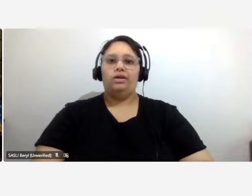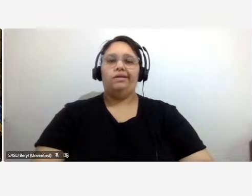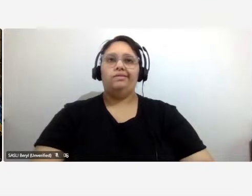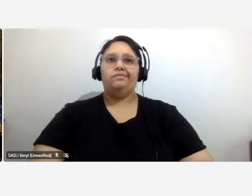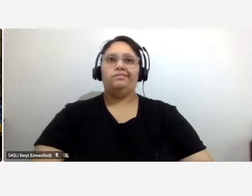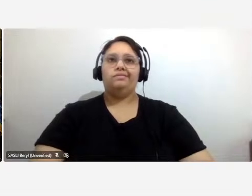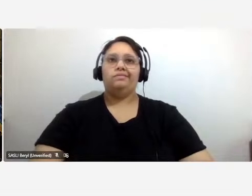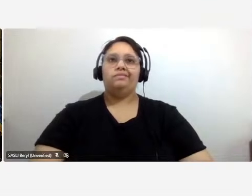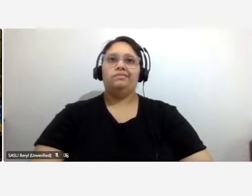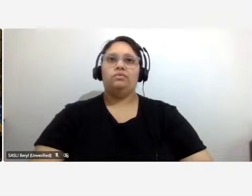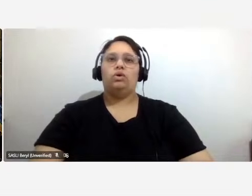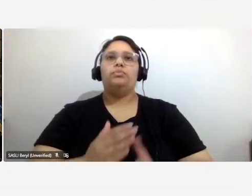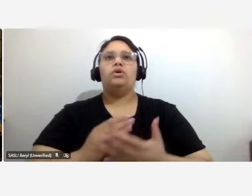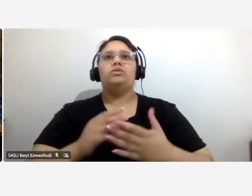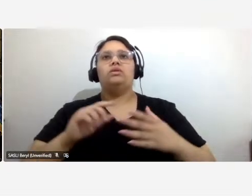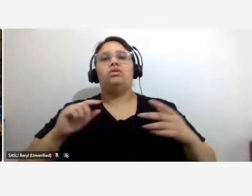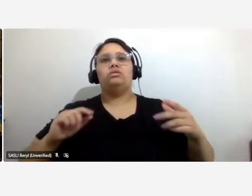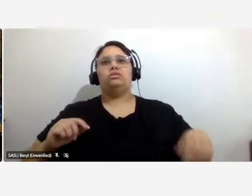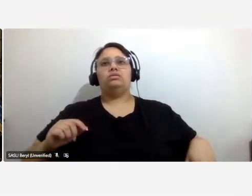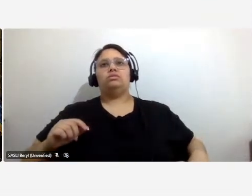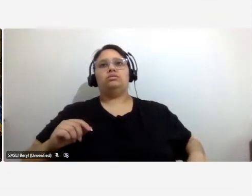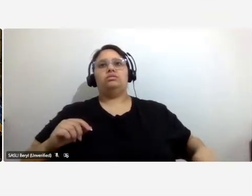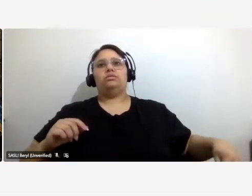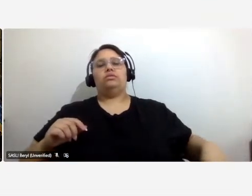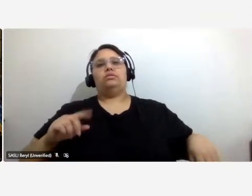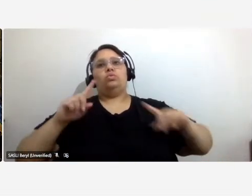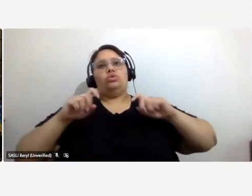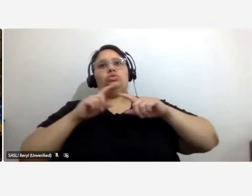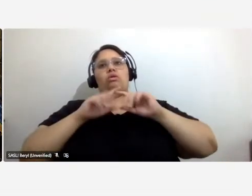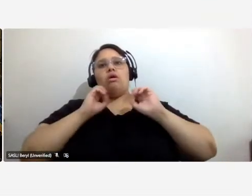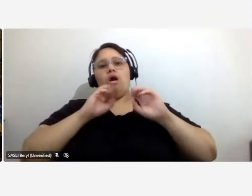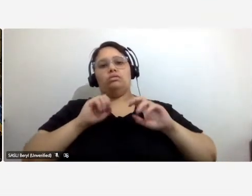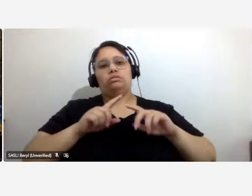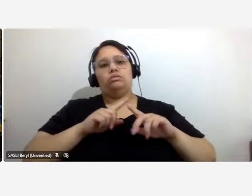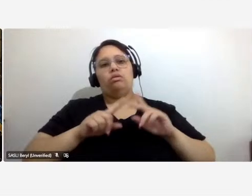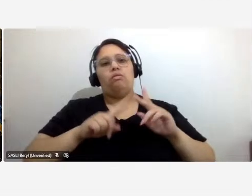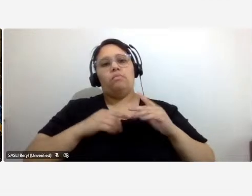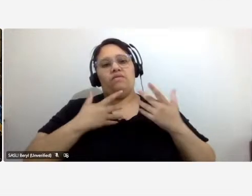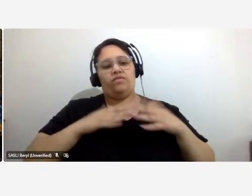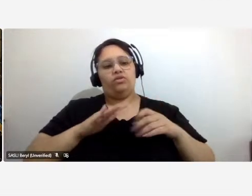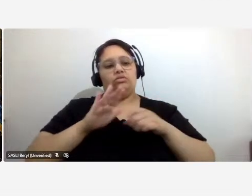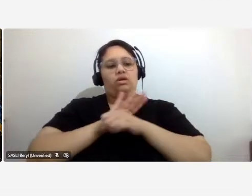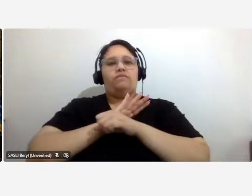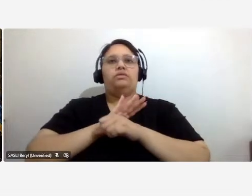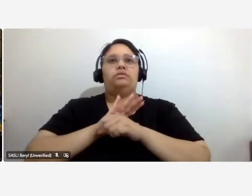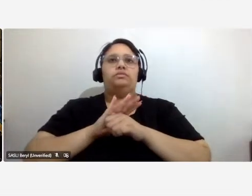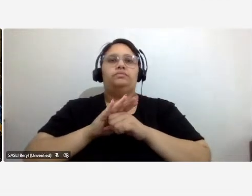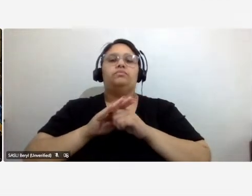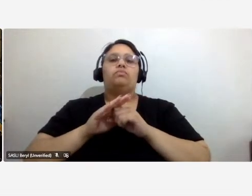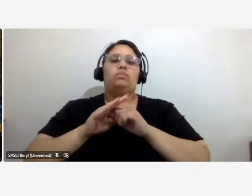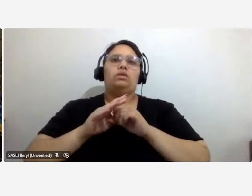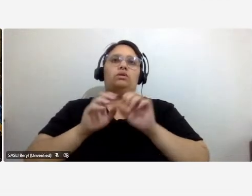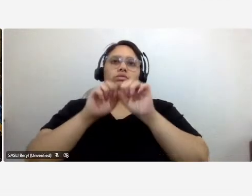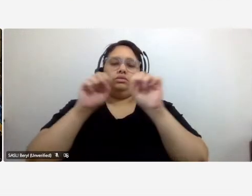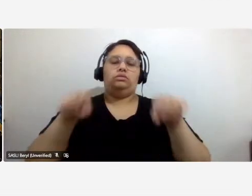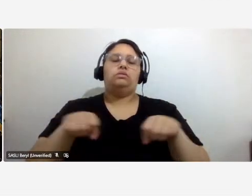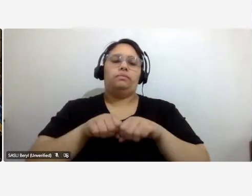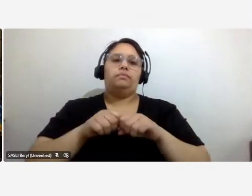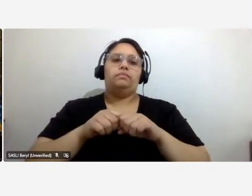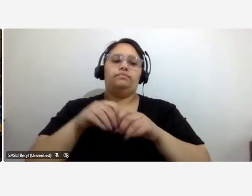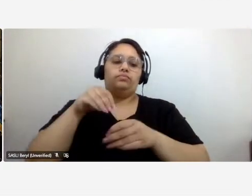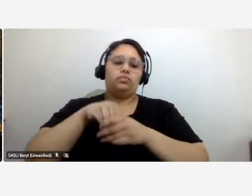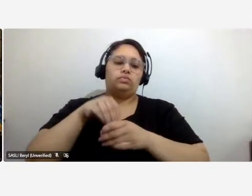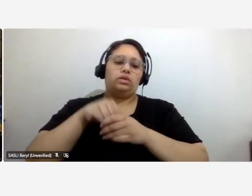Consultancy. Earlier in one of the other questions that I answered, I spoke about how we're assisting museums to recontextualize